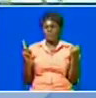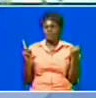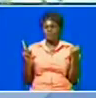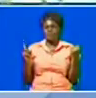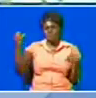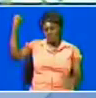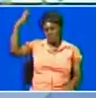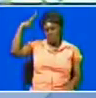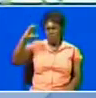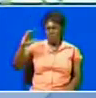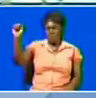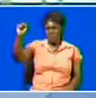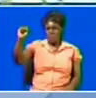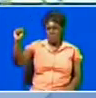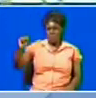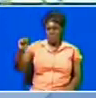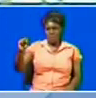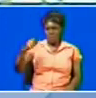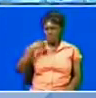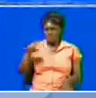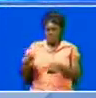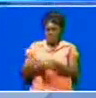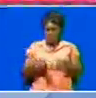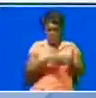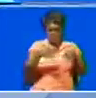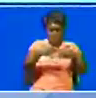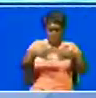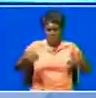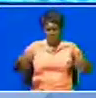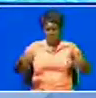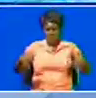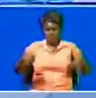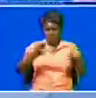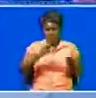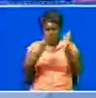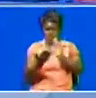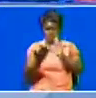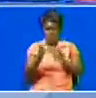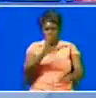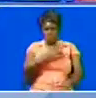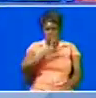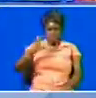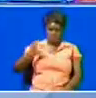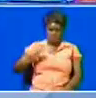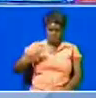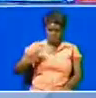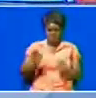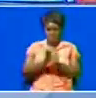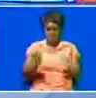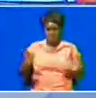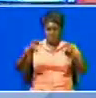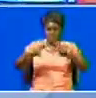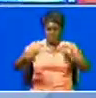Energy Cabinet Secretary John Munyes and the Kenya Pipeline Company Board are set to appear before the National Assembly Public